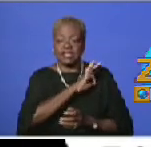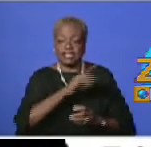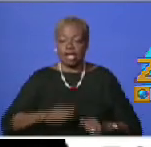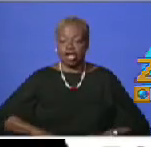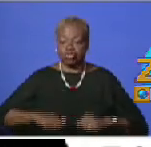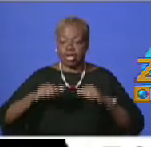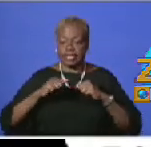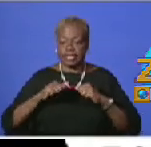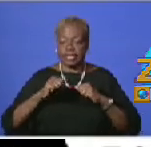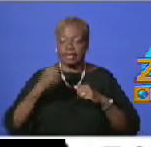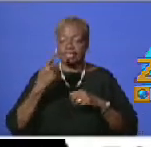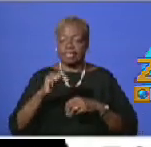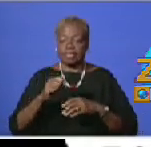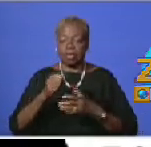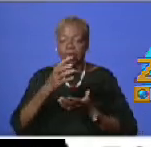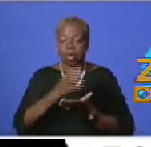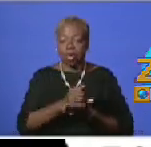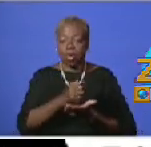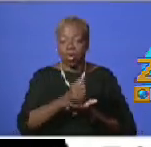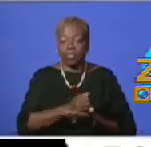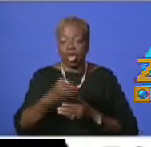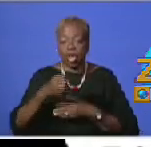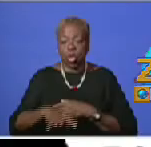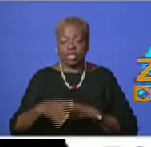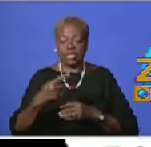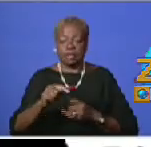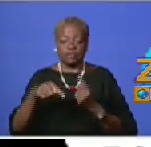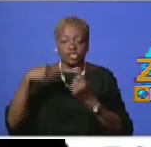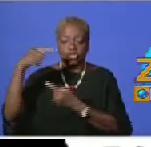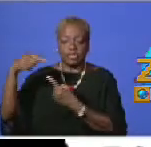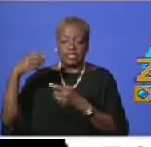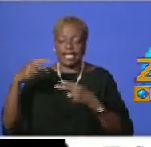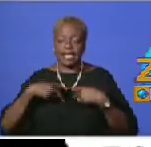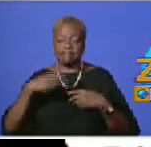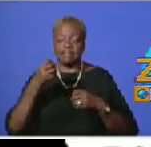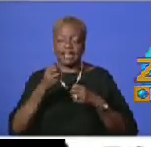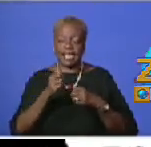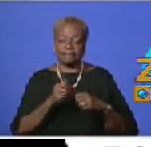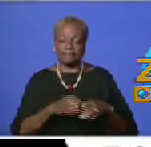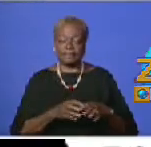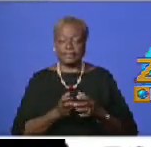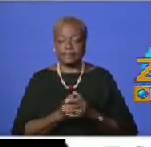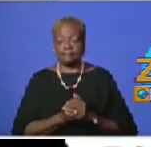the void that the loss of tourists has left.